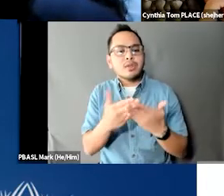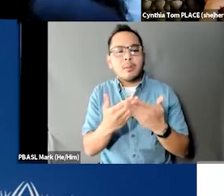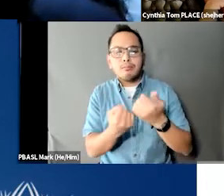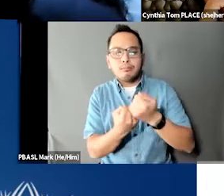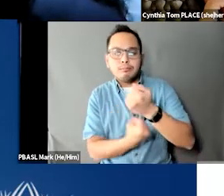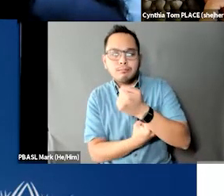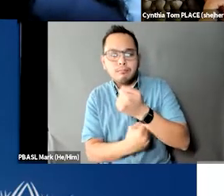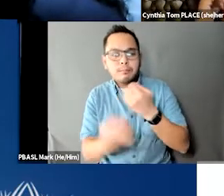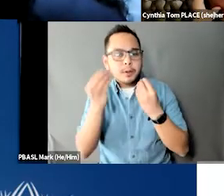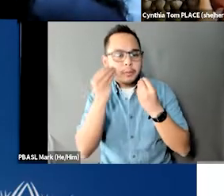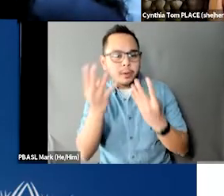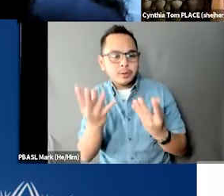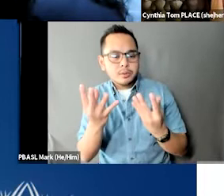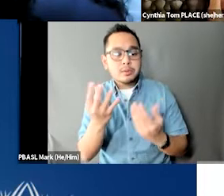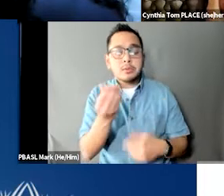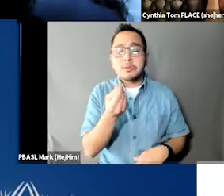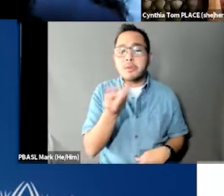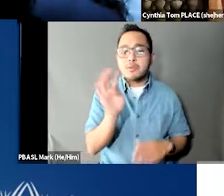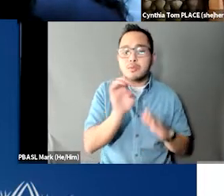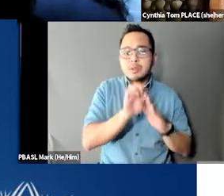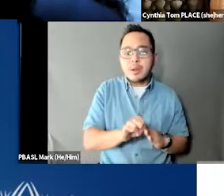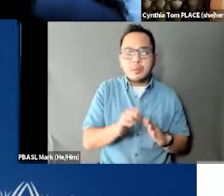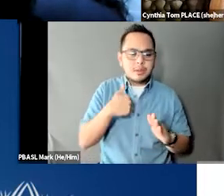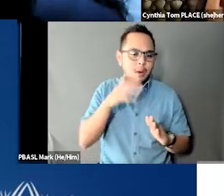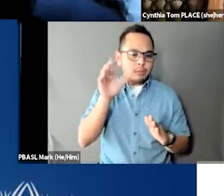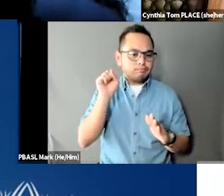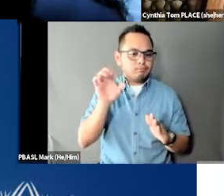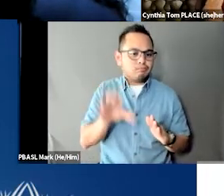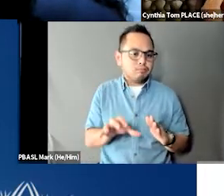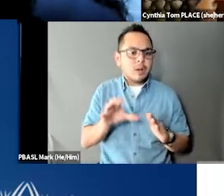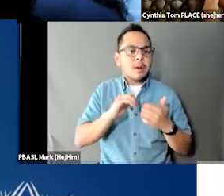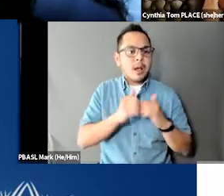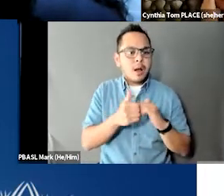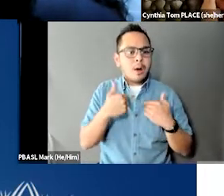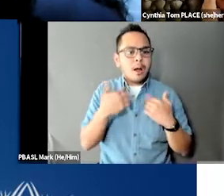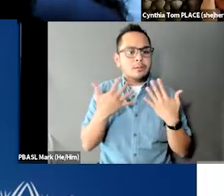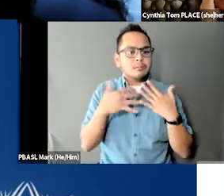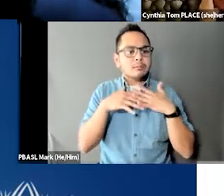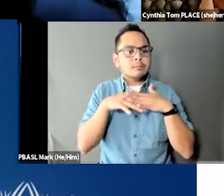foundational information and a few examples of how I integrated these